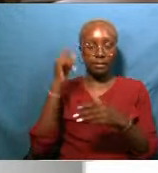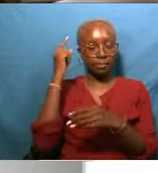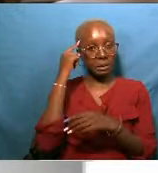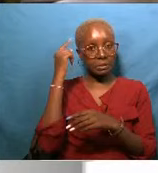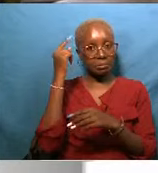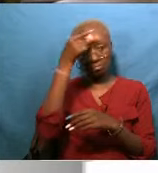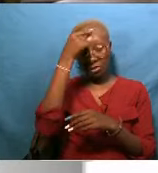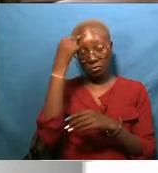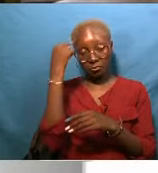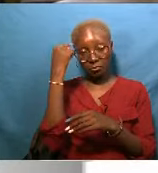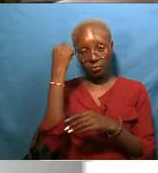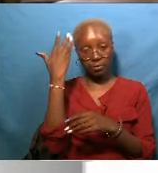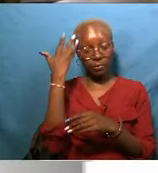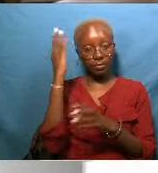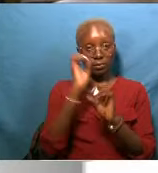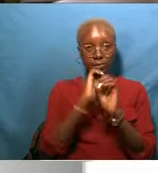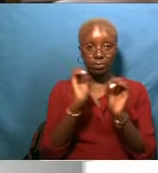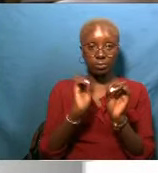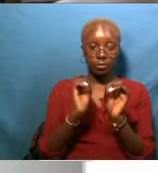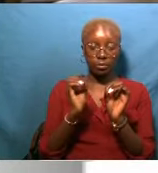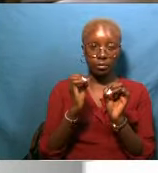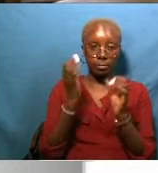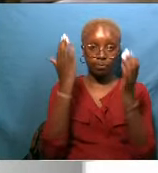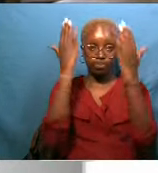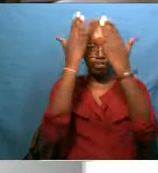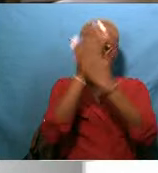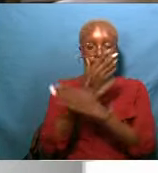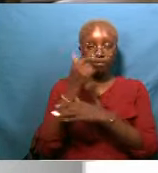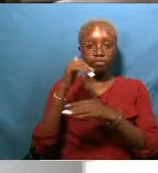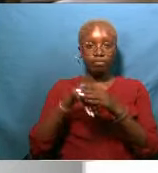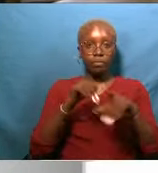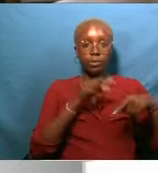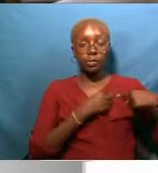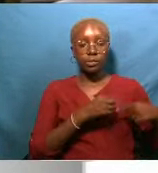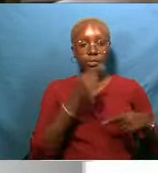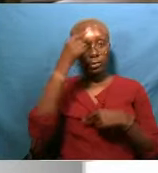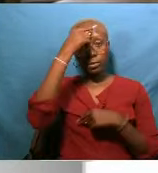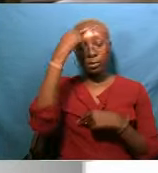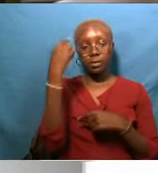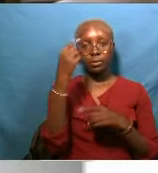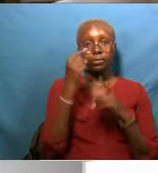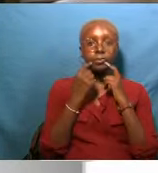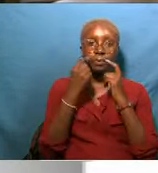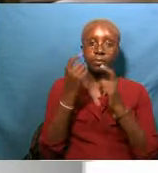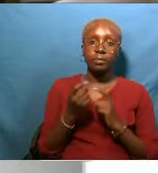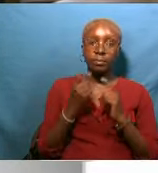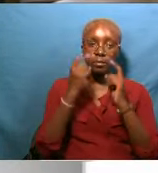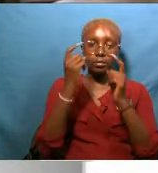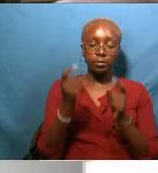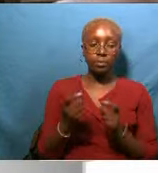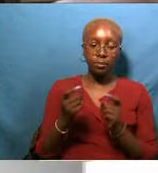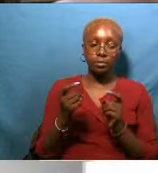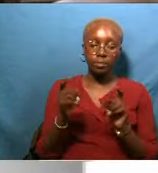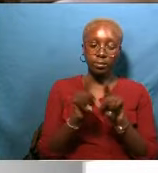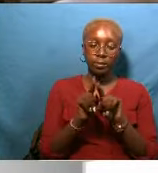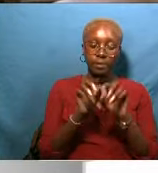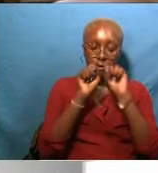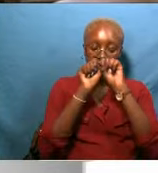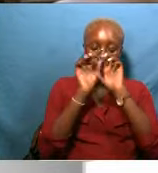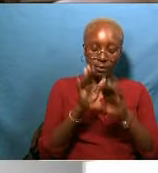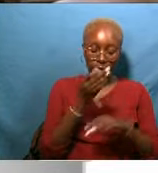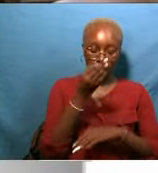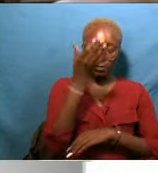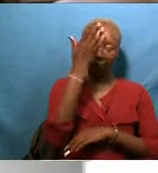ignorance, enlighten us. Darkness in our hearts because of sin, Lord, forgive us. And the blessings of God